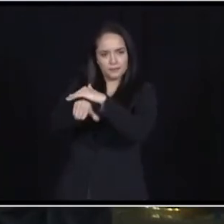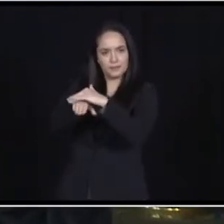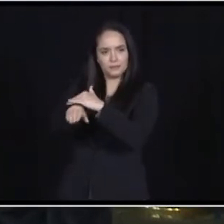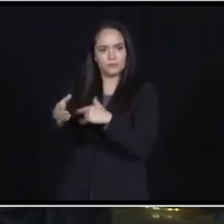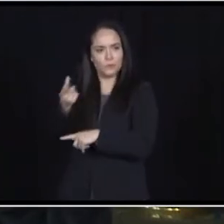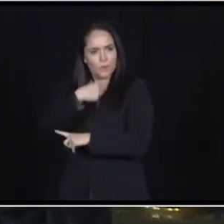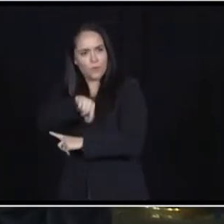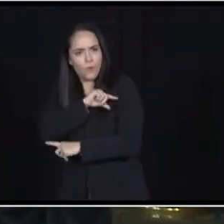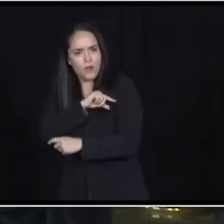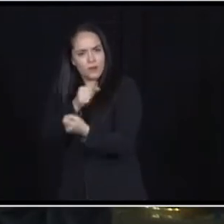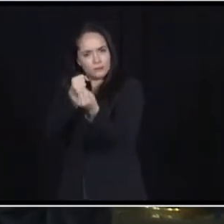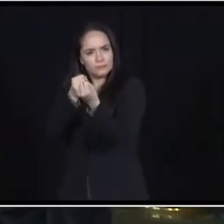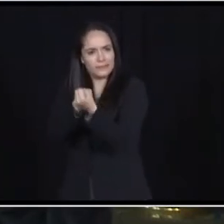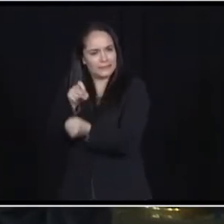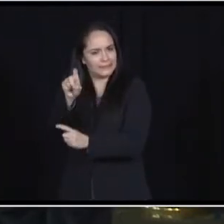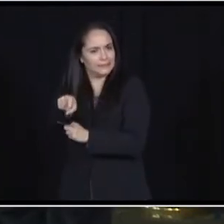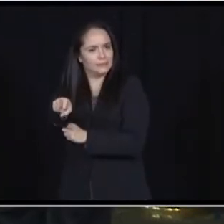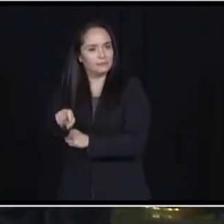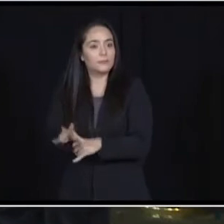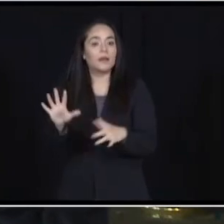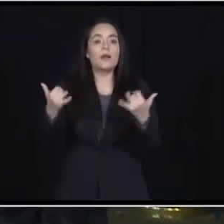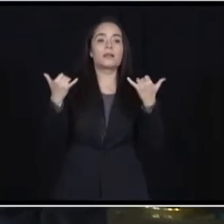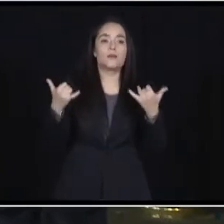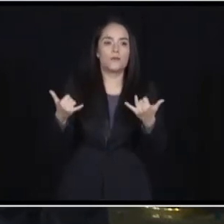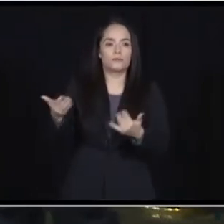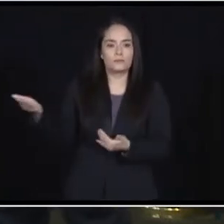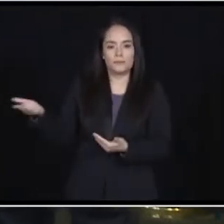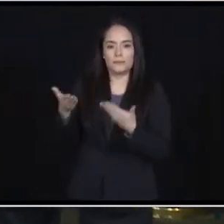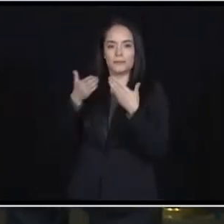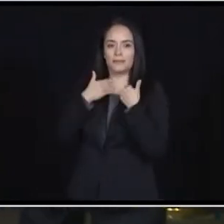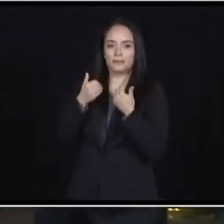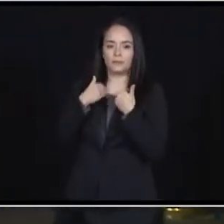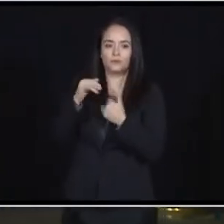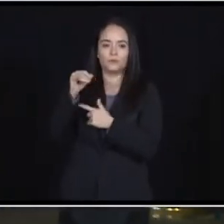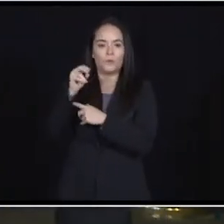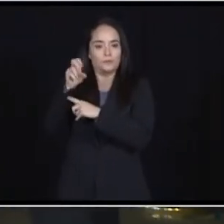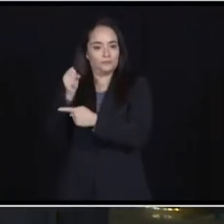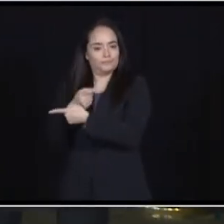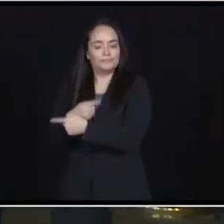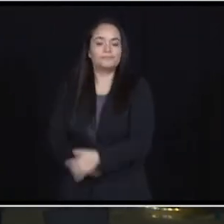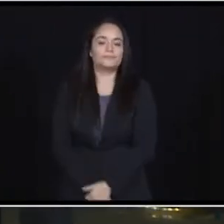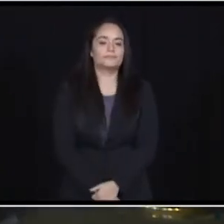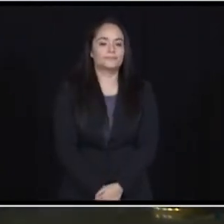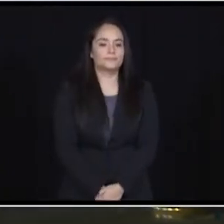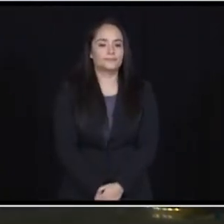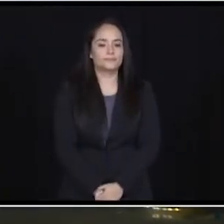And now I'd like to invite Minister Jones to the podium. Thank you.